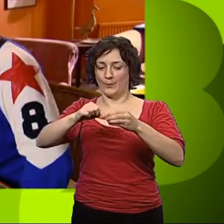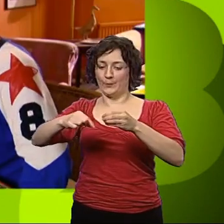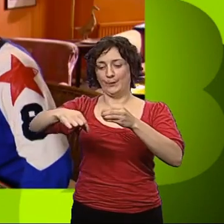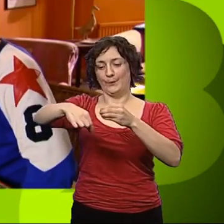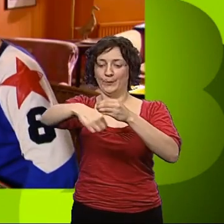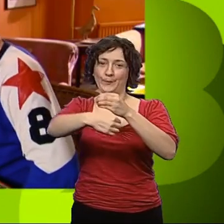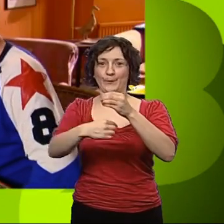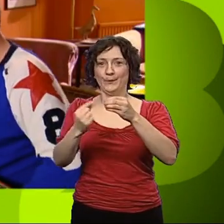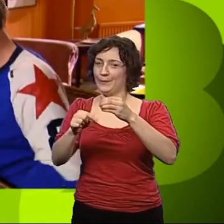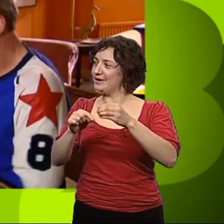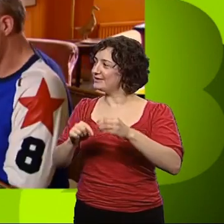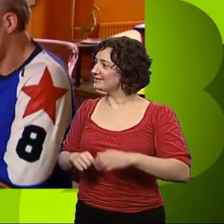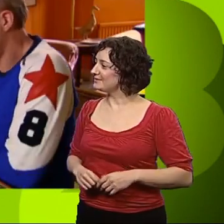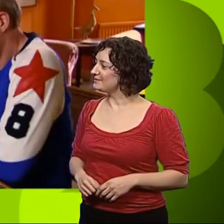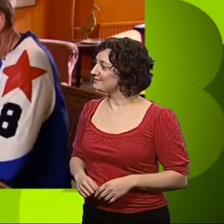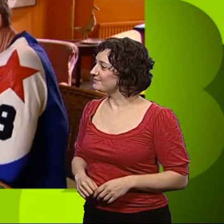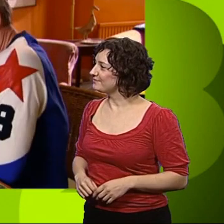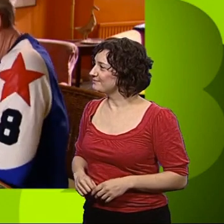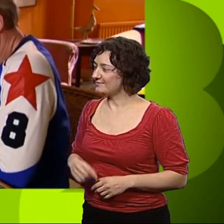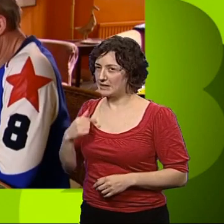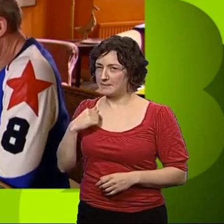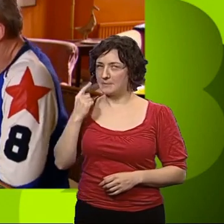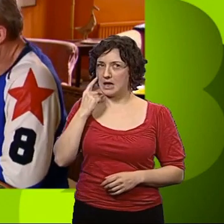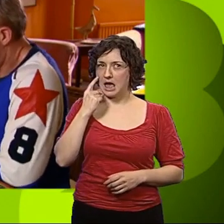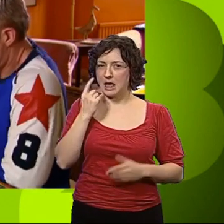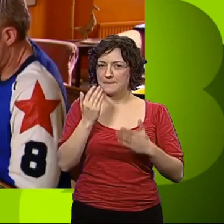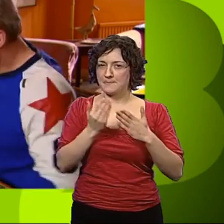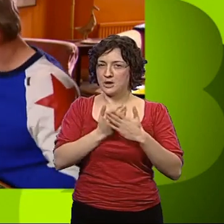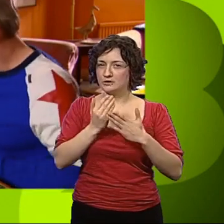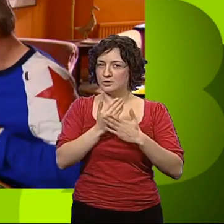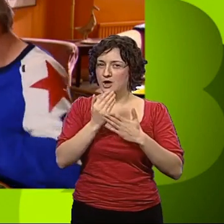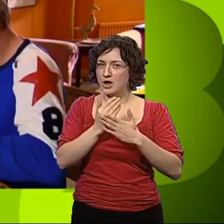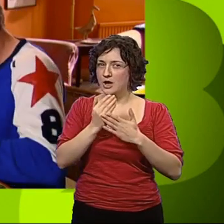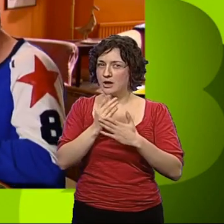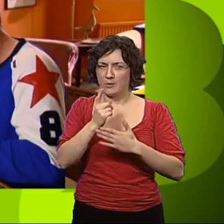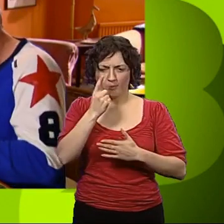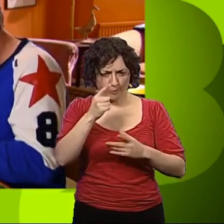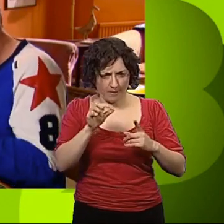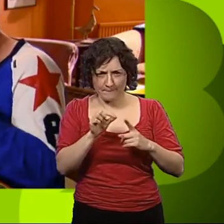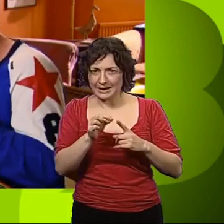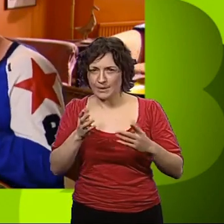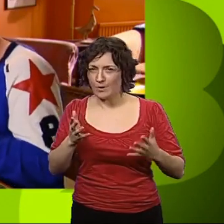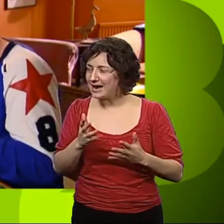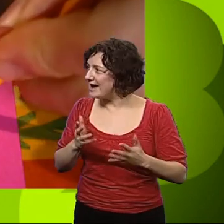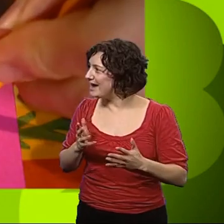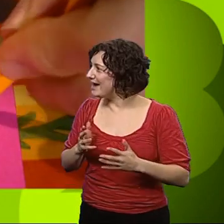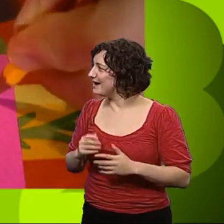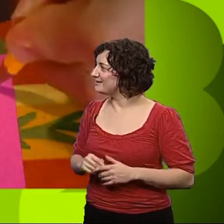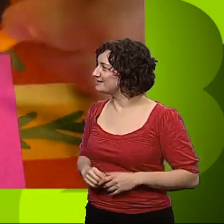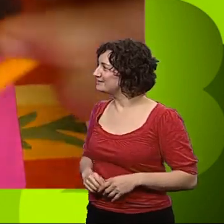I think I'll do a little modern art. Now, where's that penny? Oh, yes.